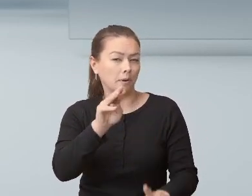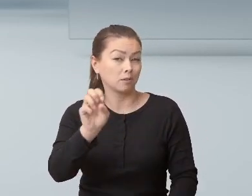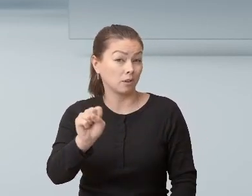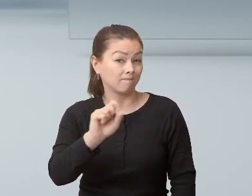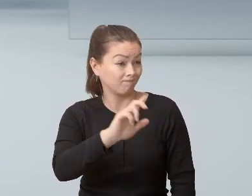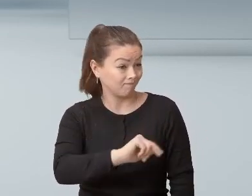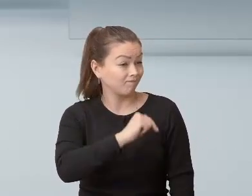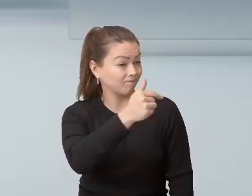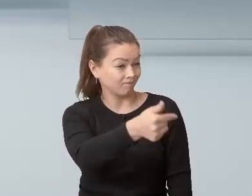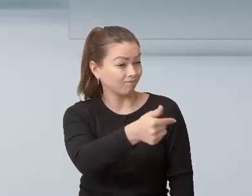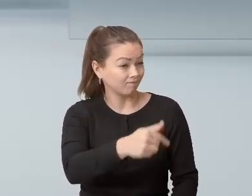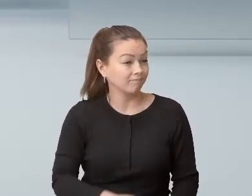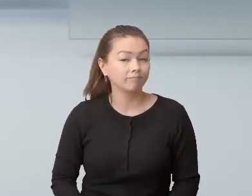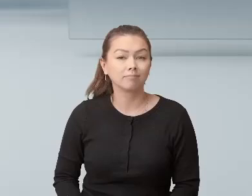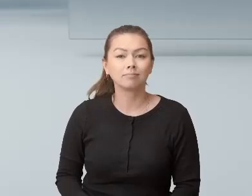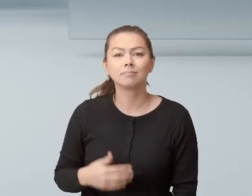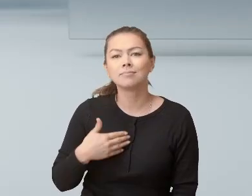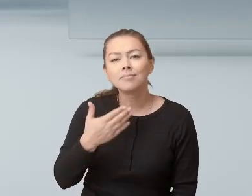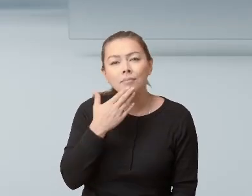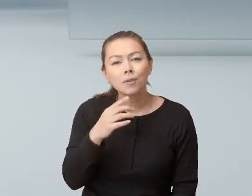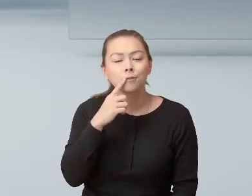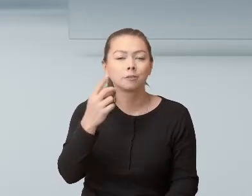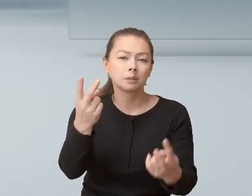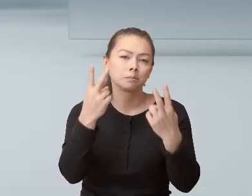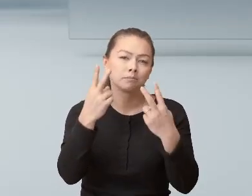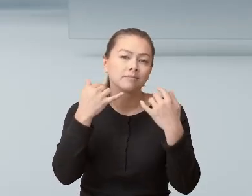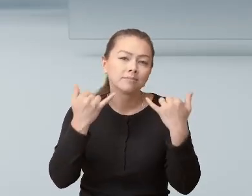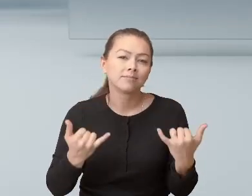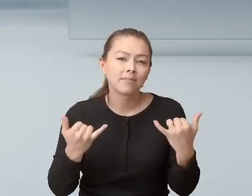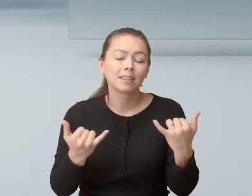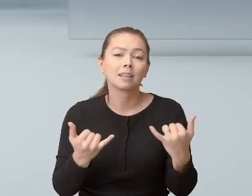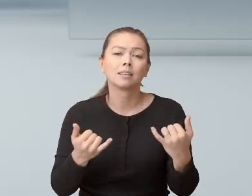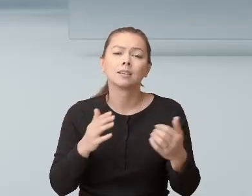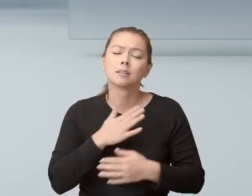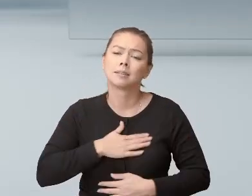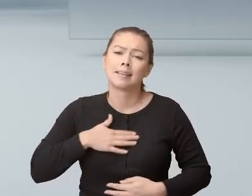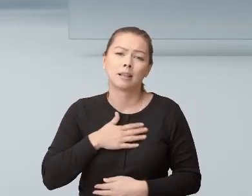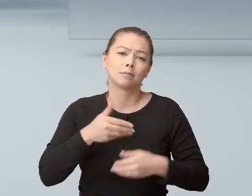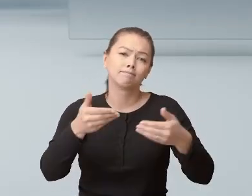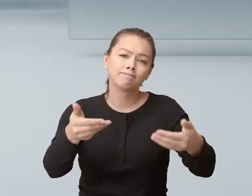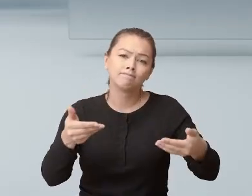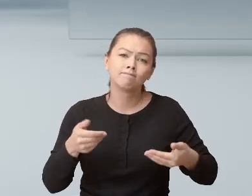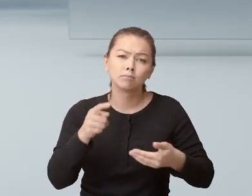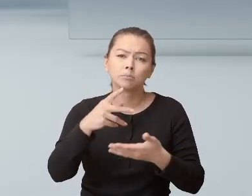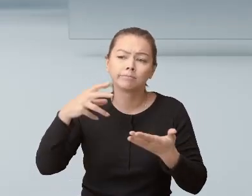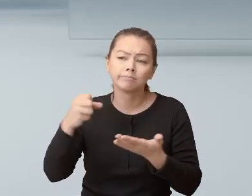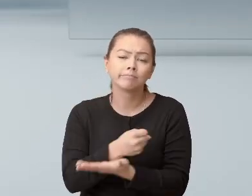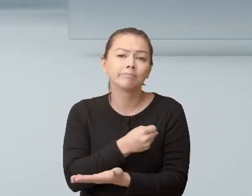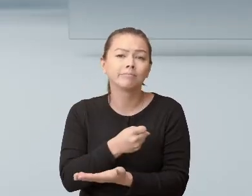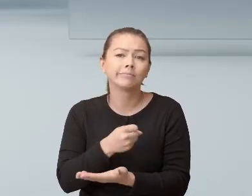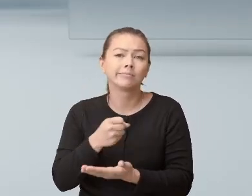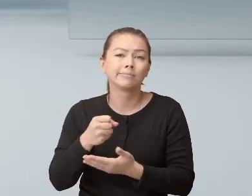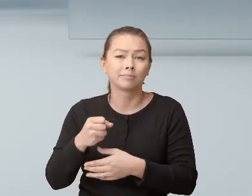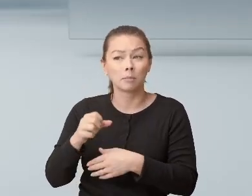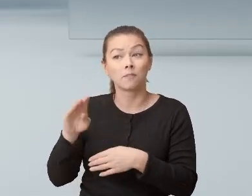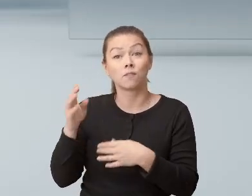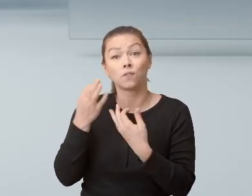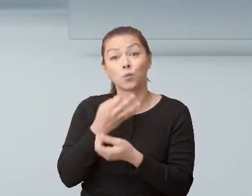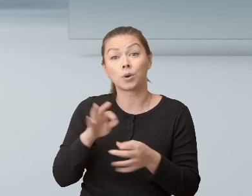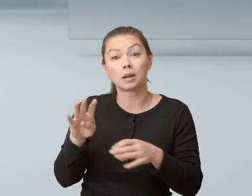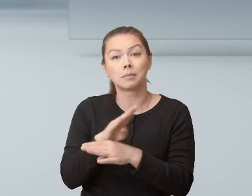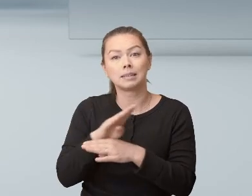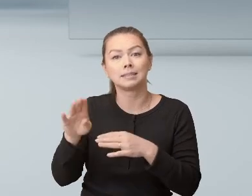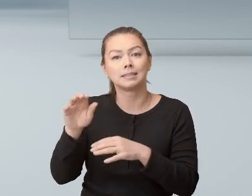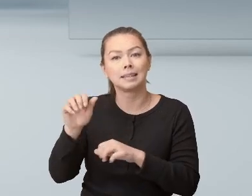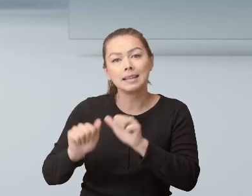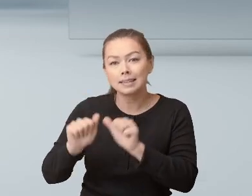you. Thank you for joining us today. We'd love to invite you to take advantage of a free business assessment with Sikich